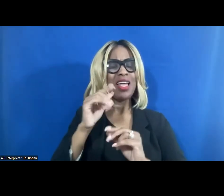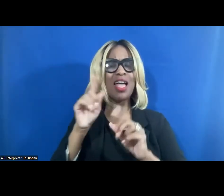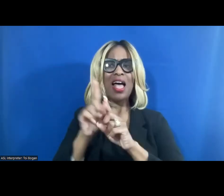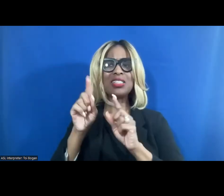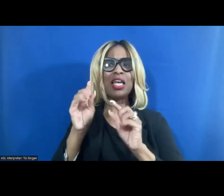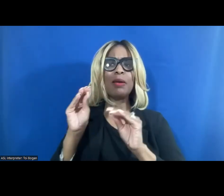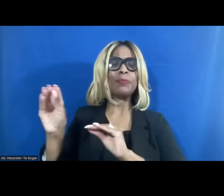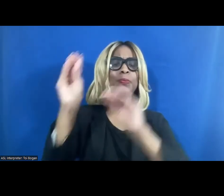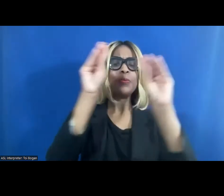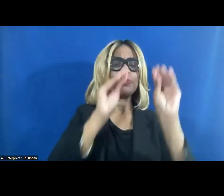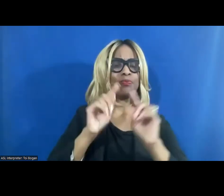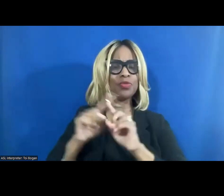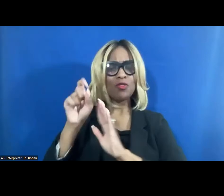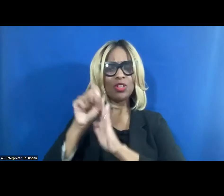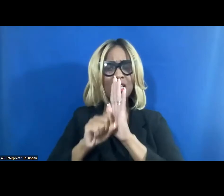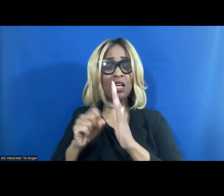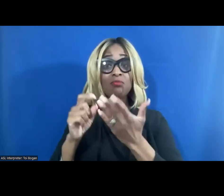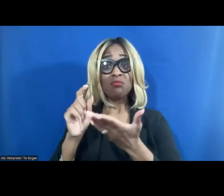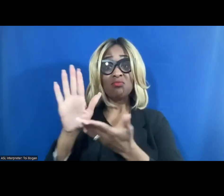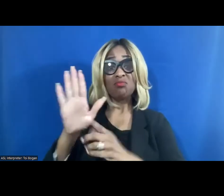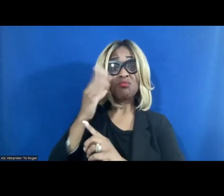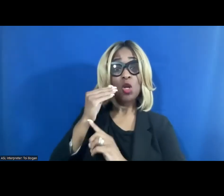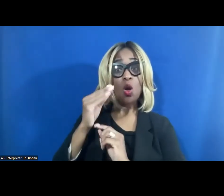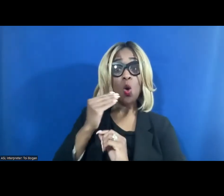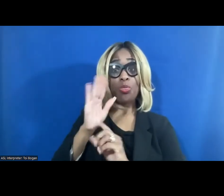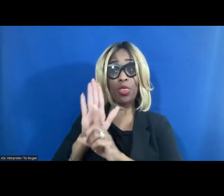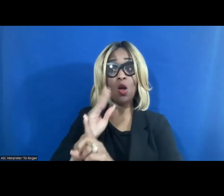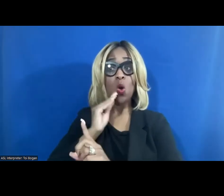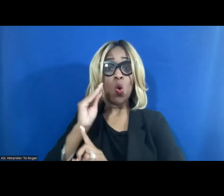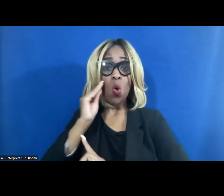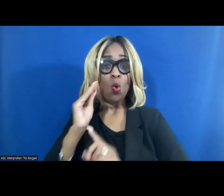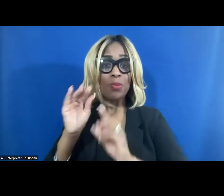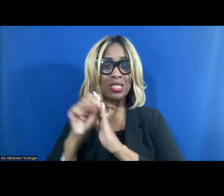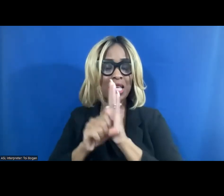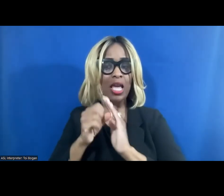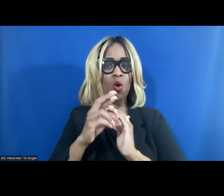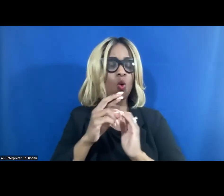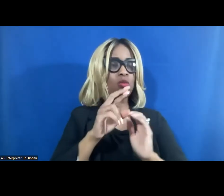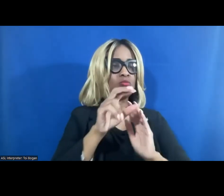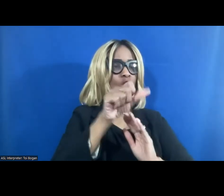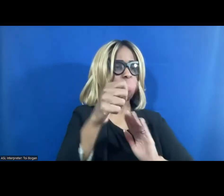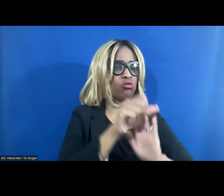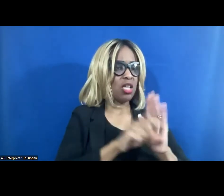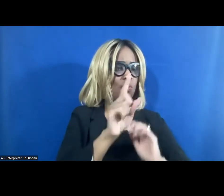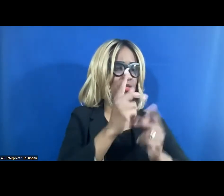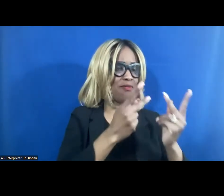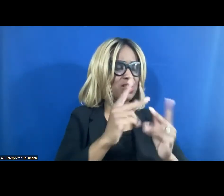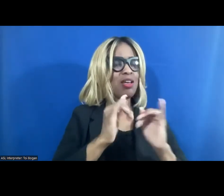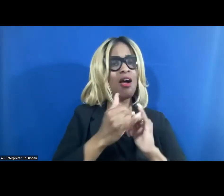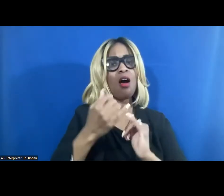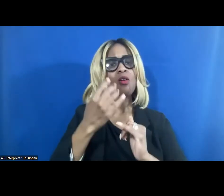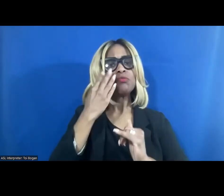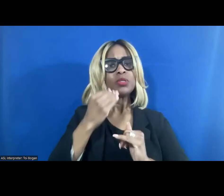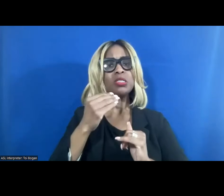that experience might be like in their home state or the state that they're visiting, and how they experience discrimination or